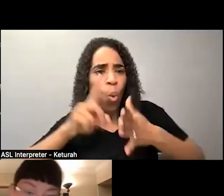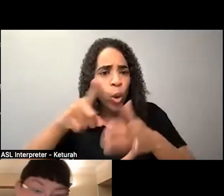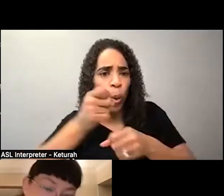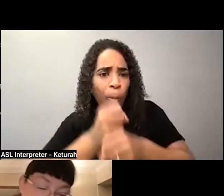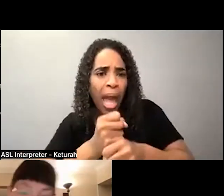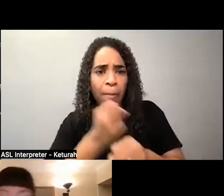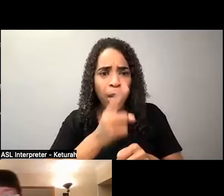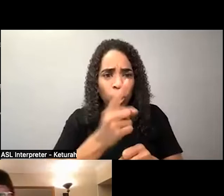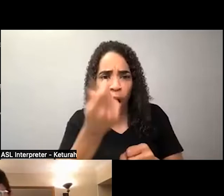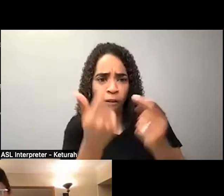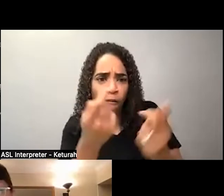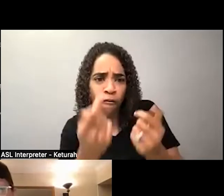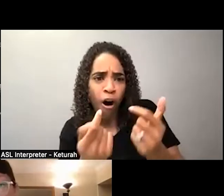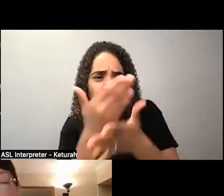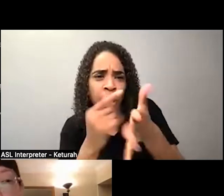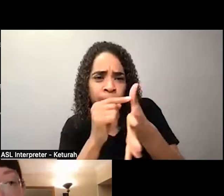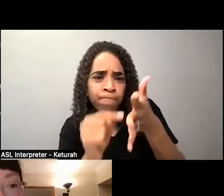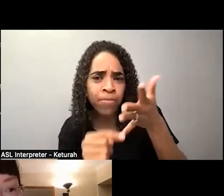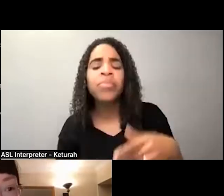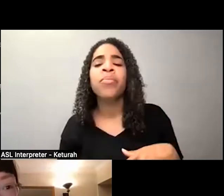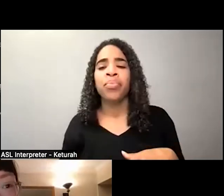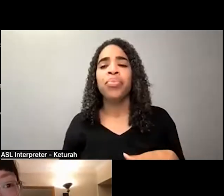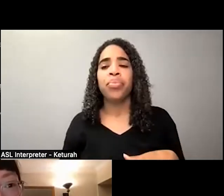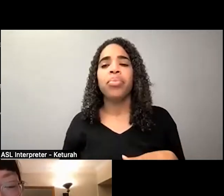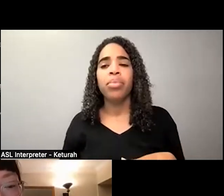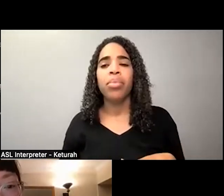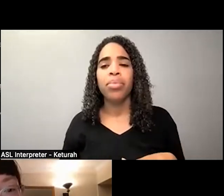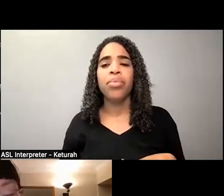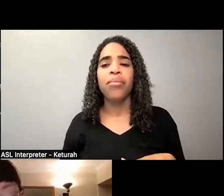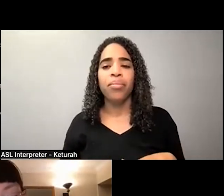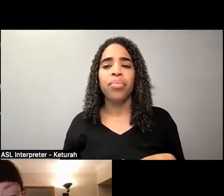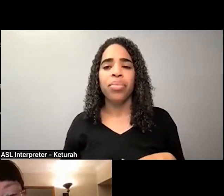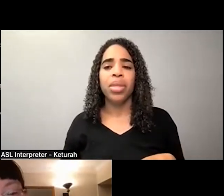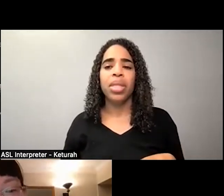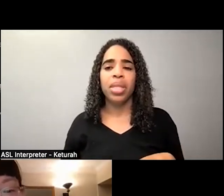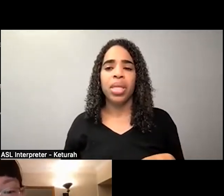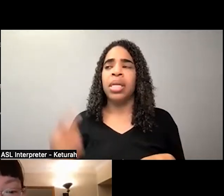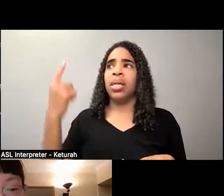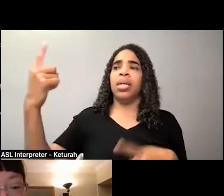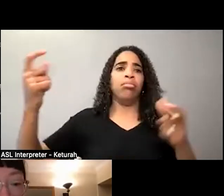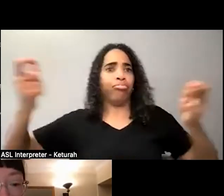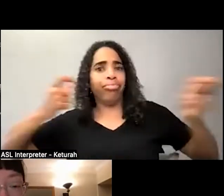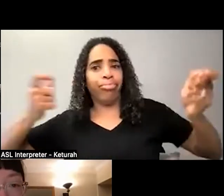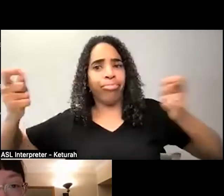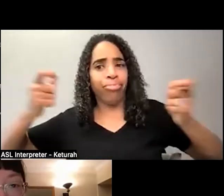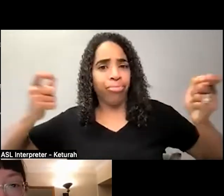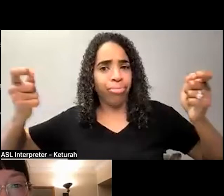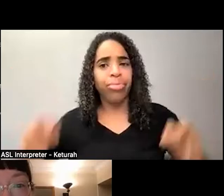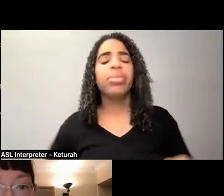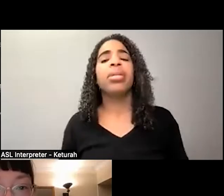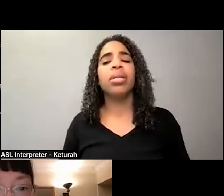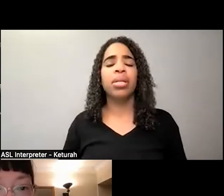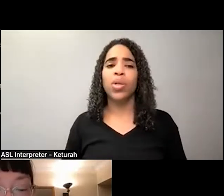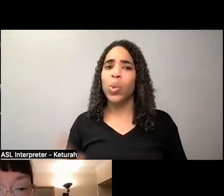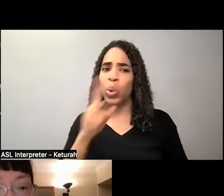it's one of the almost the only theocracy in the world is Iran regime. These days you hear what's happening